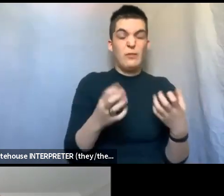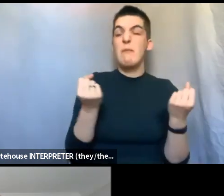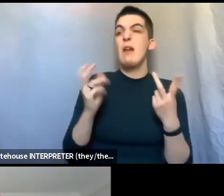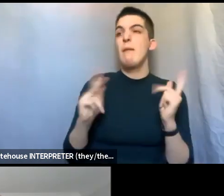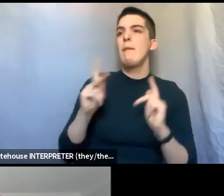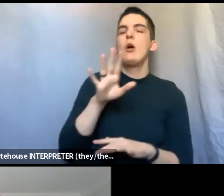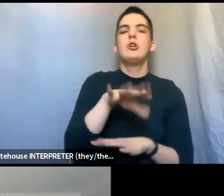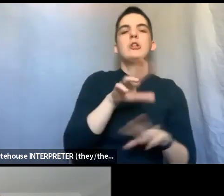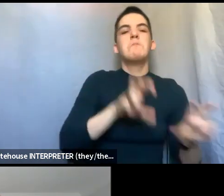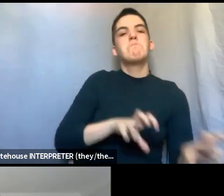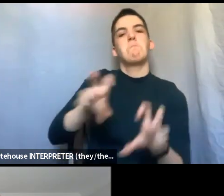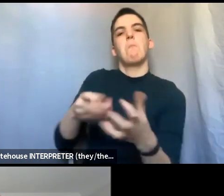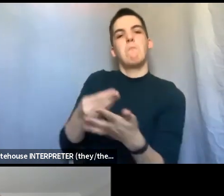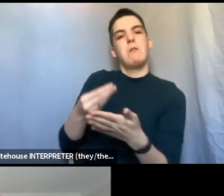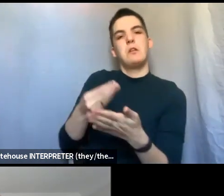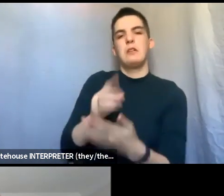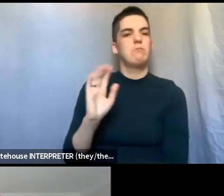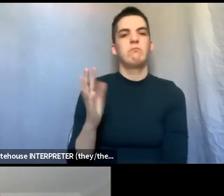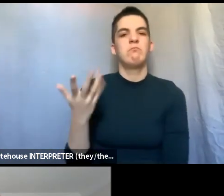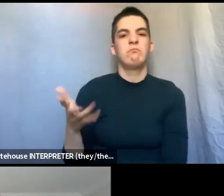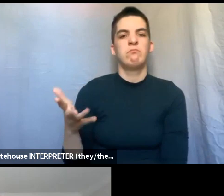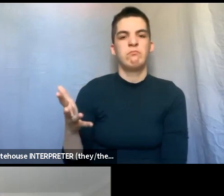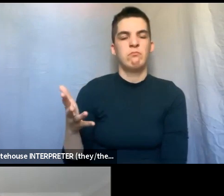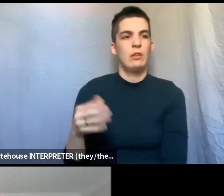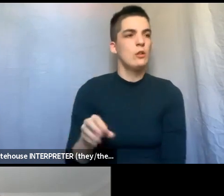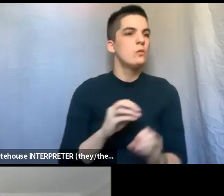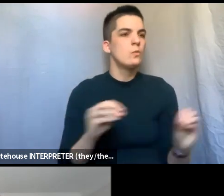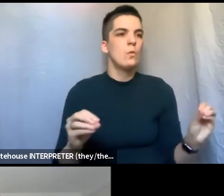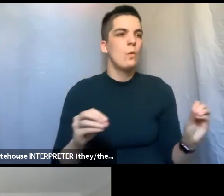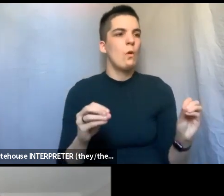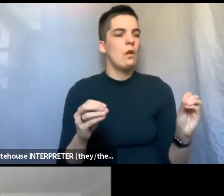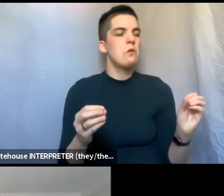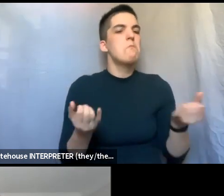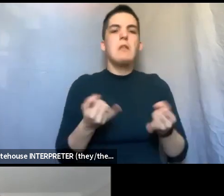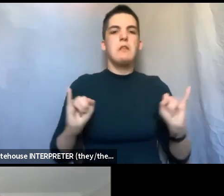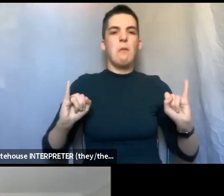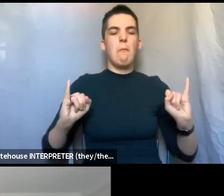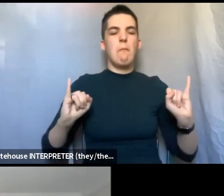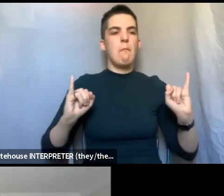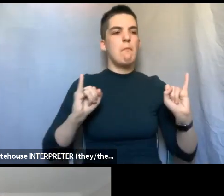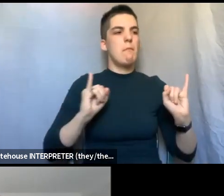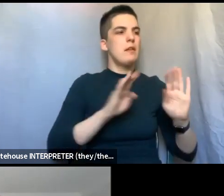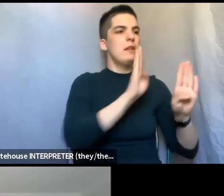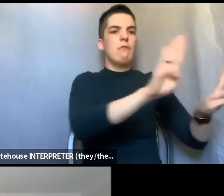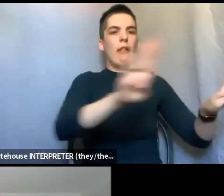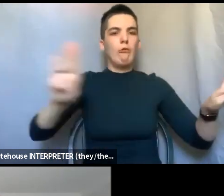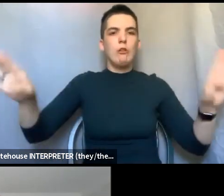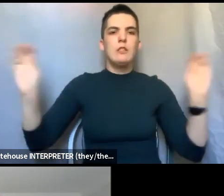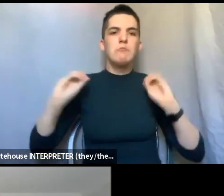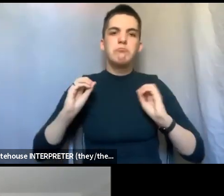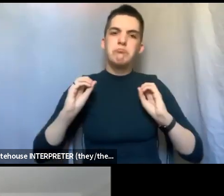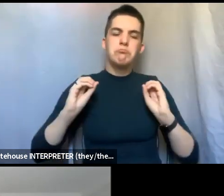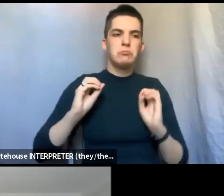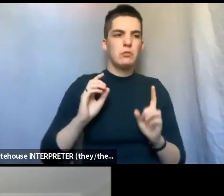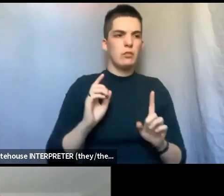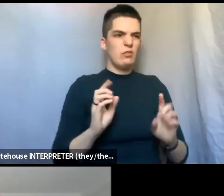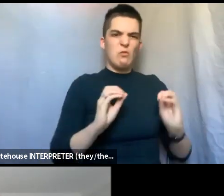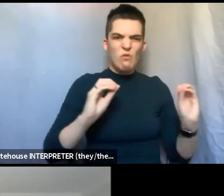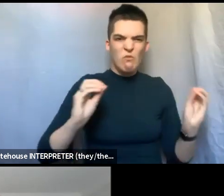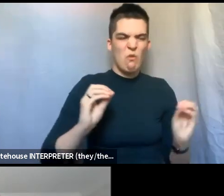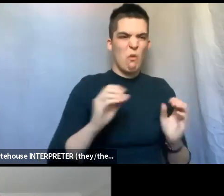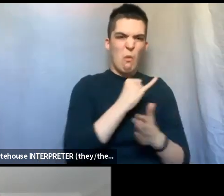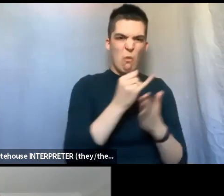to park money. There are no independent galleries left. Art connoisseurs fly to glamorous art fair locations no artists can